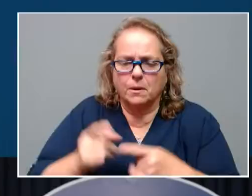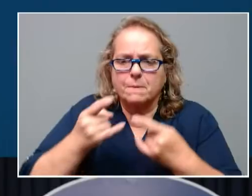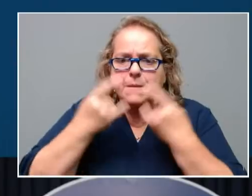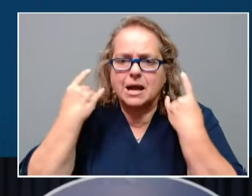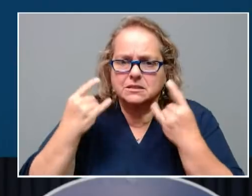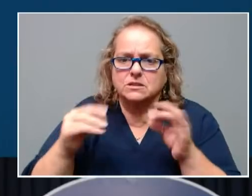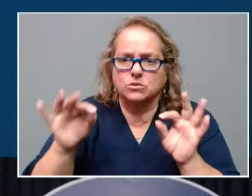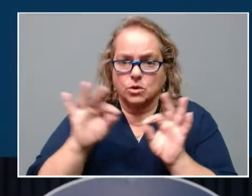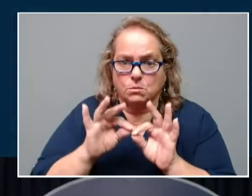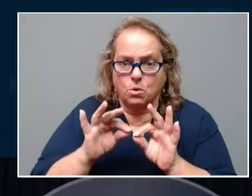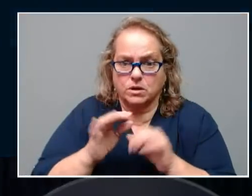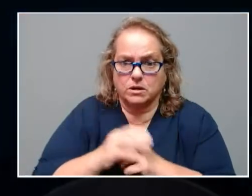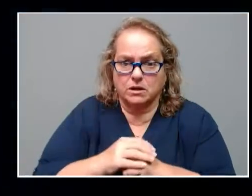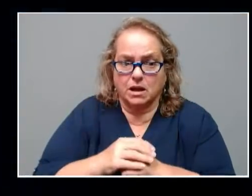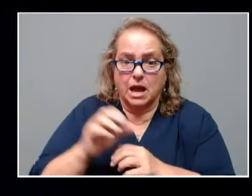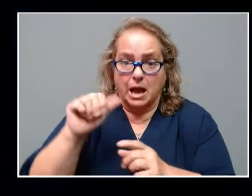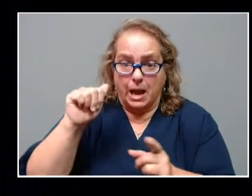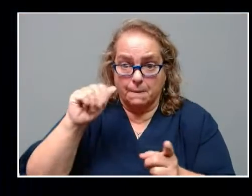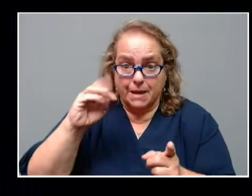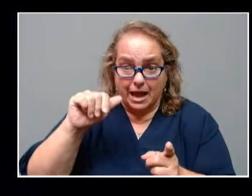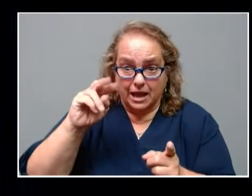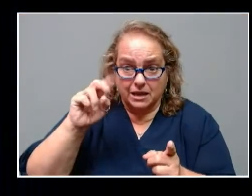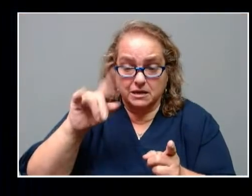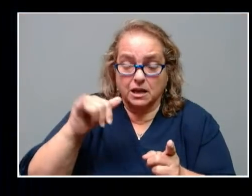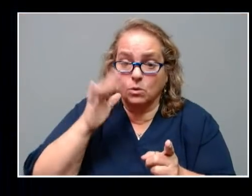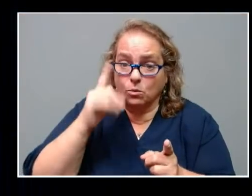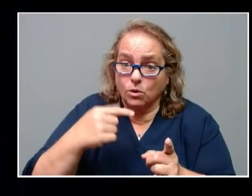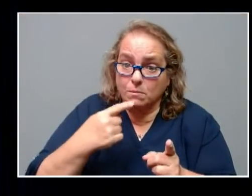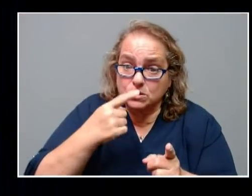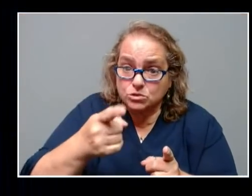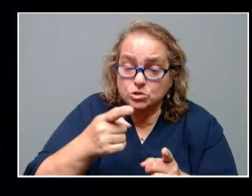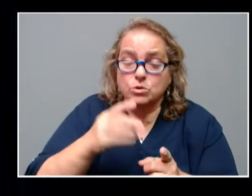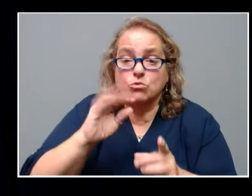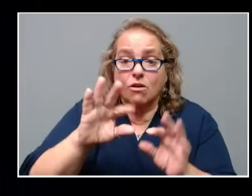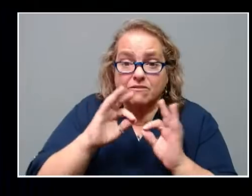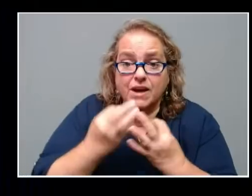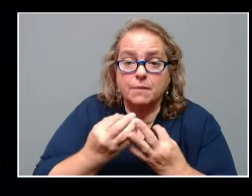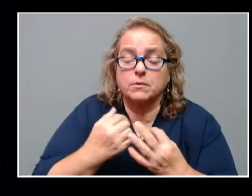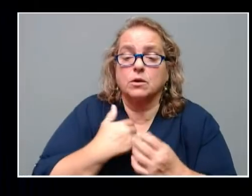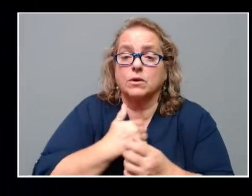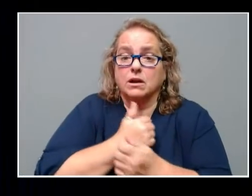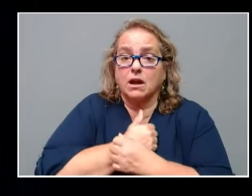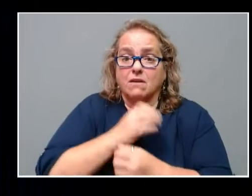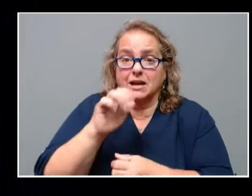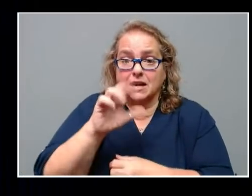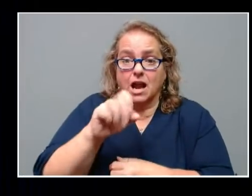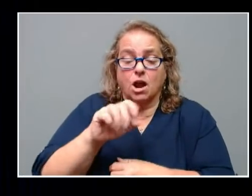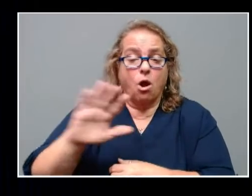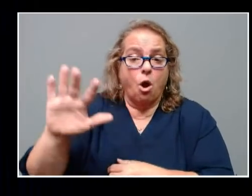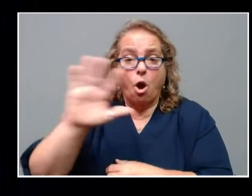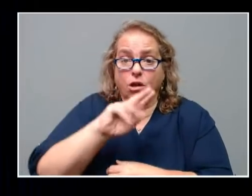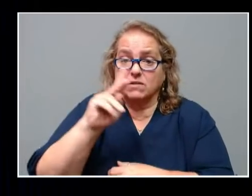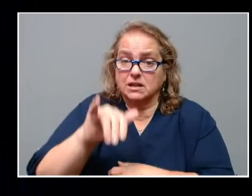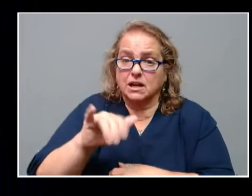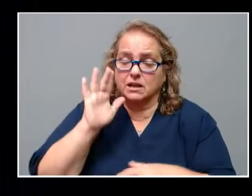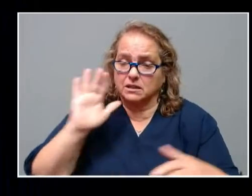her family, we love and care about you. I hope this entire Commonwealth will wrap their arms around you.